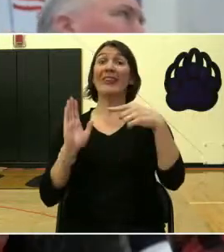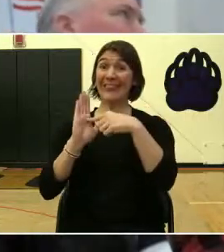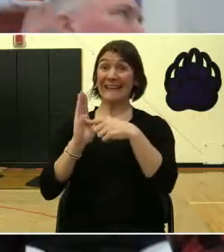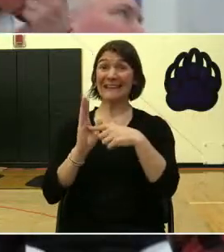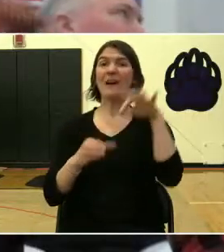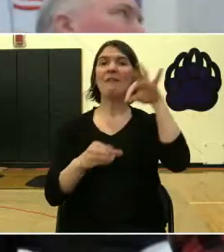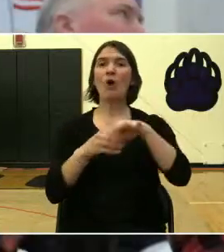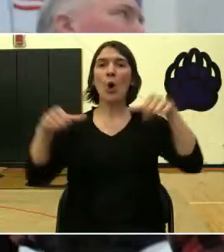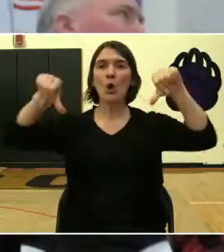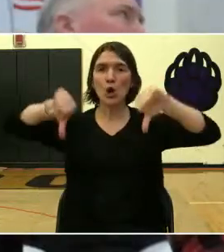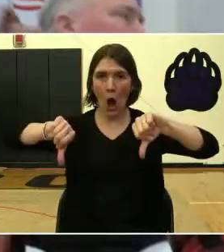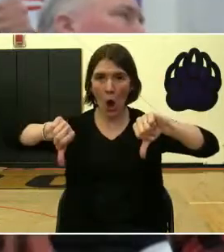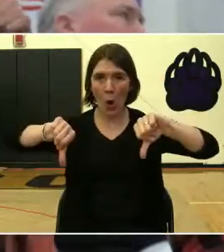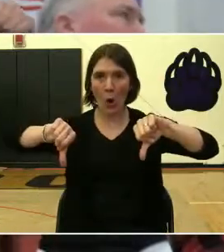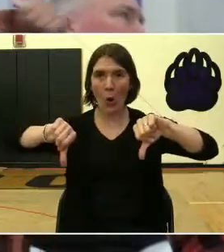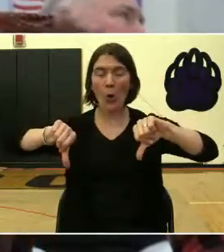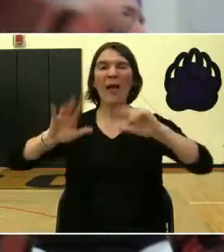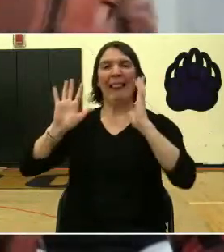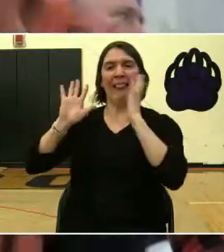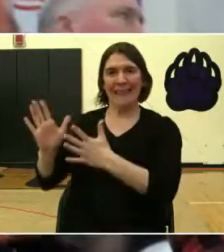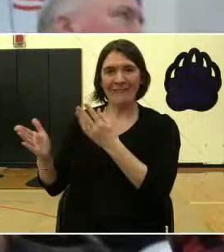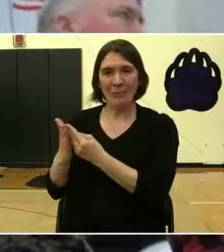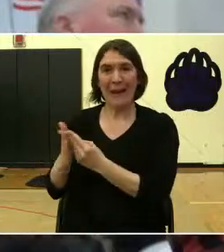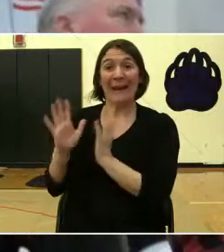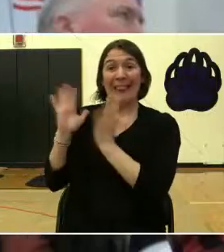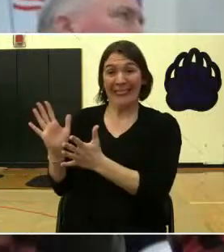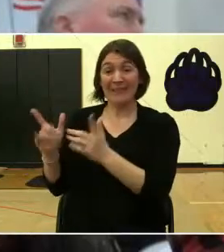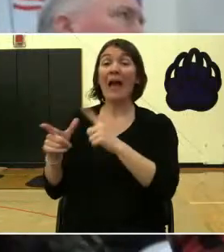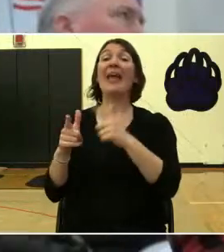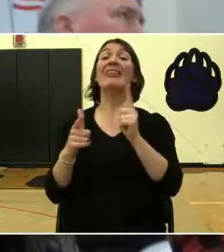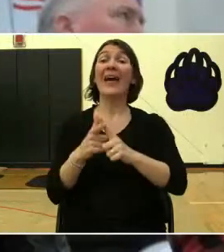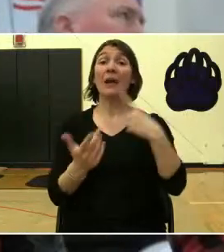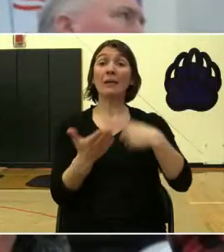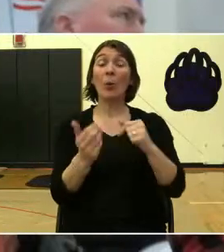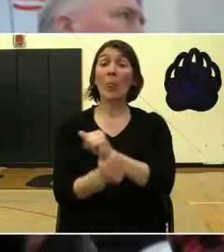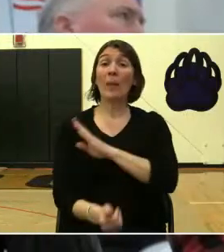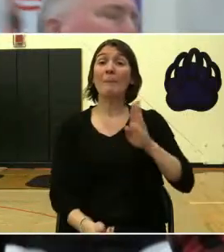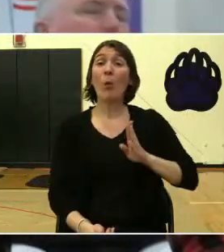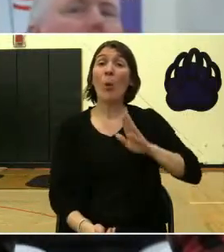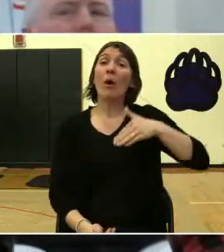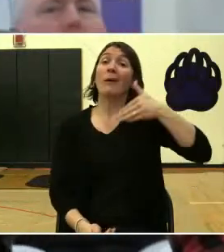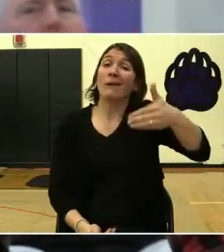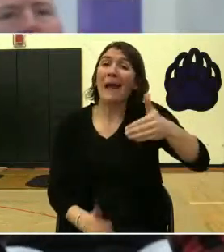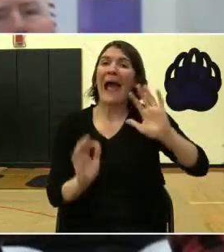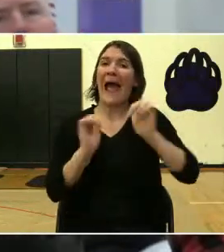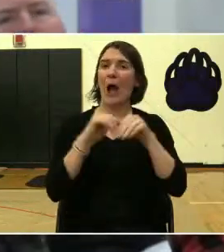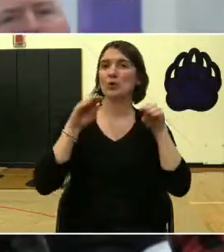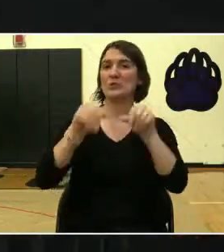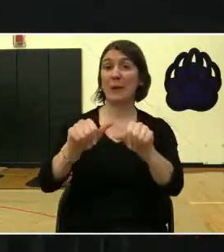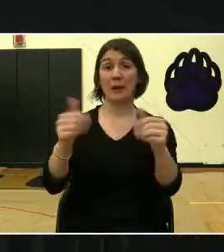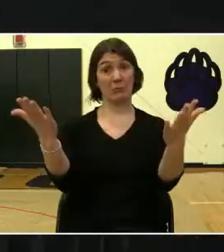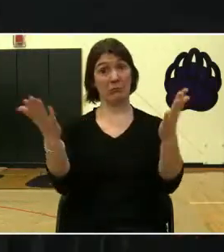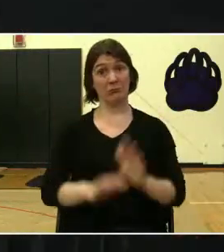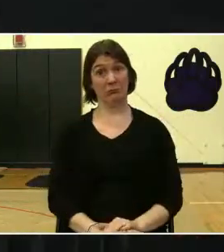on this article leaving the money unspent and then we can discuss with the board how it should be